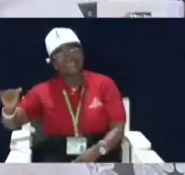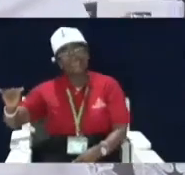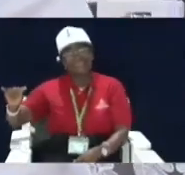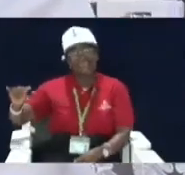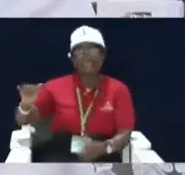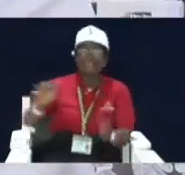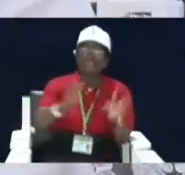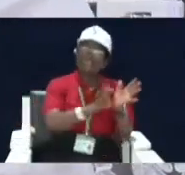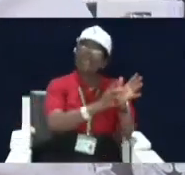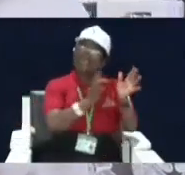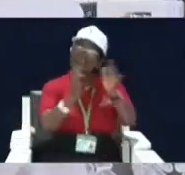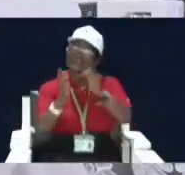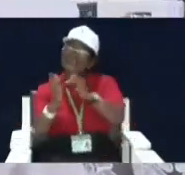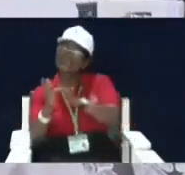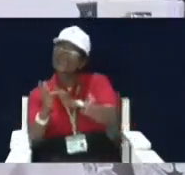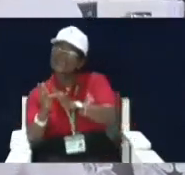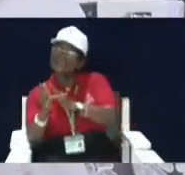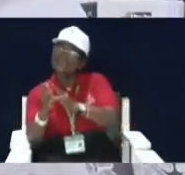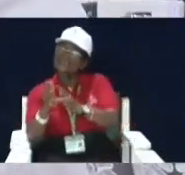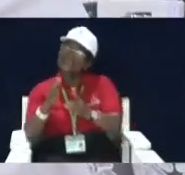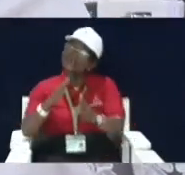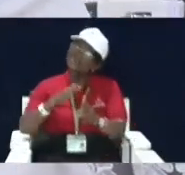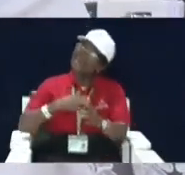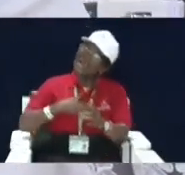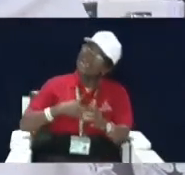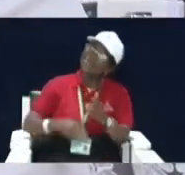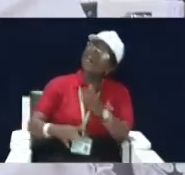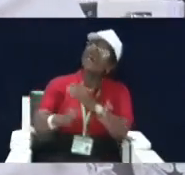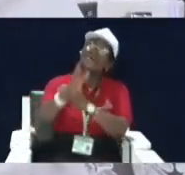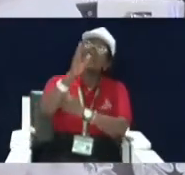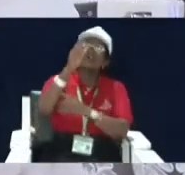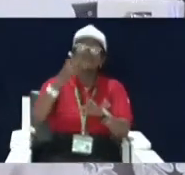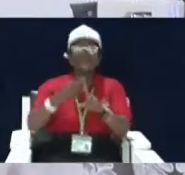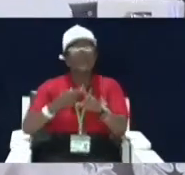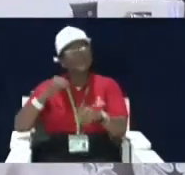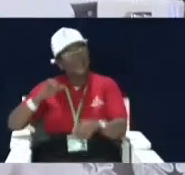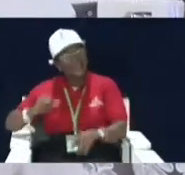everlasting to everlasting. Jesus, my hope from